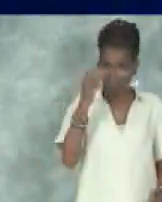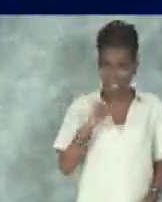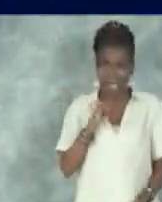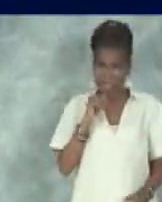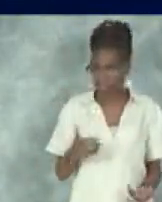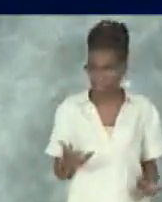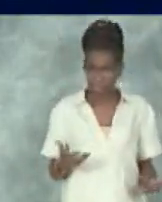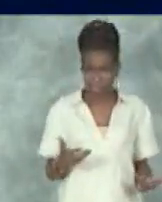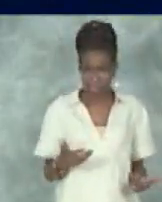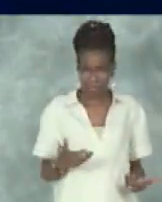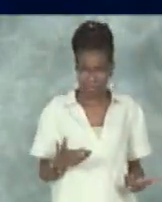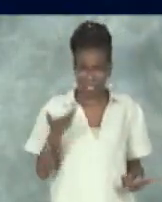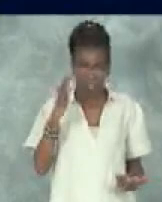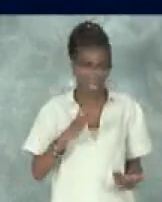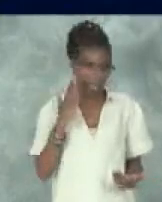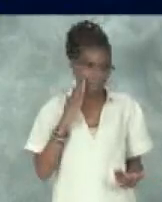light.